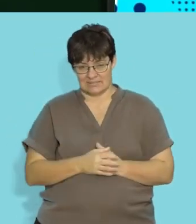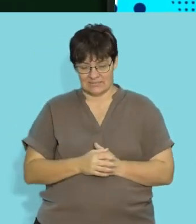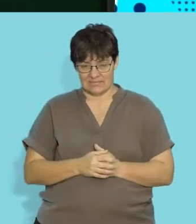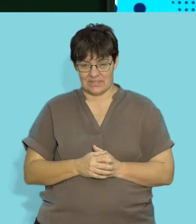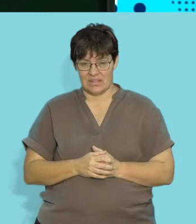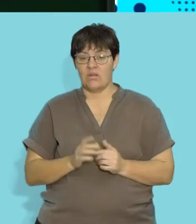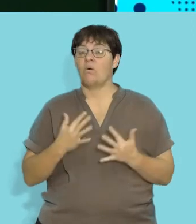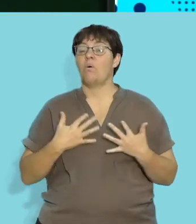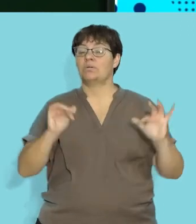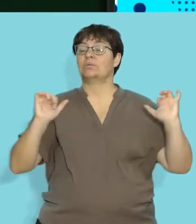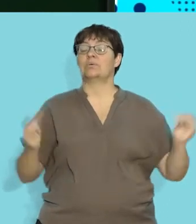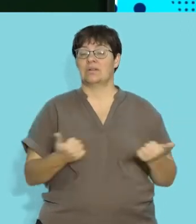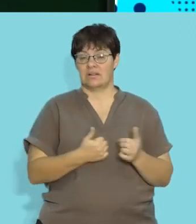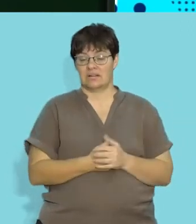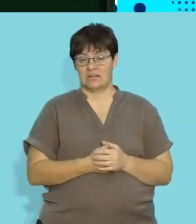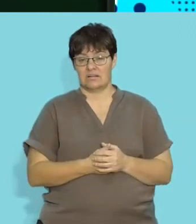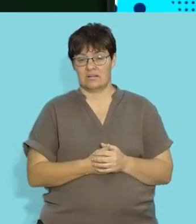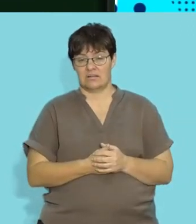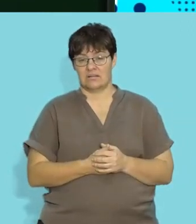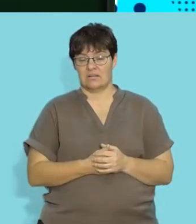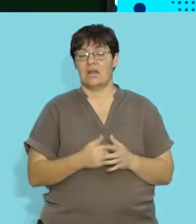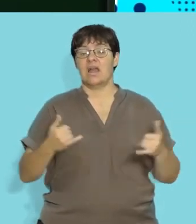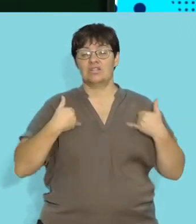understanding of this section. You've been a great audience, guys.